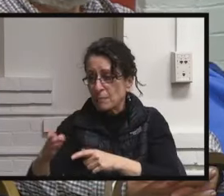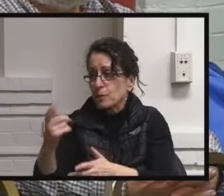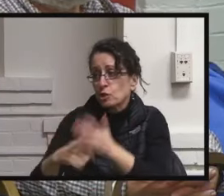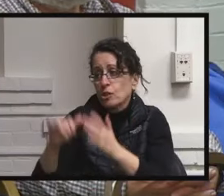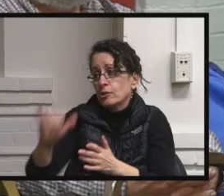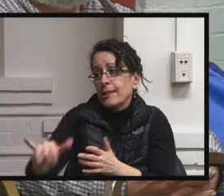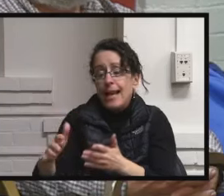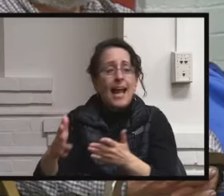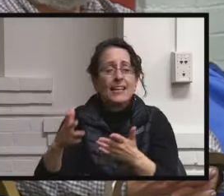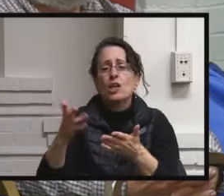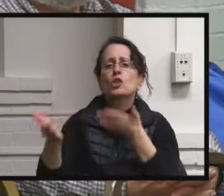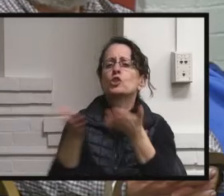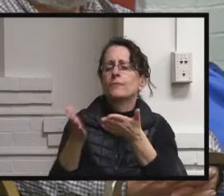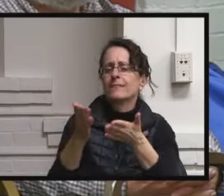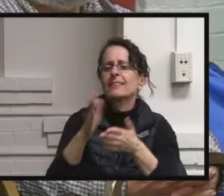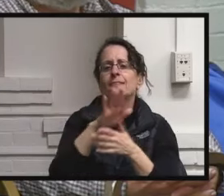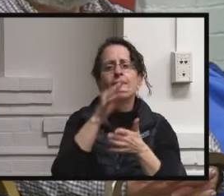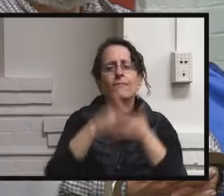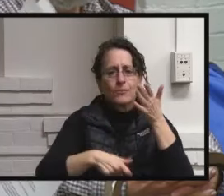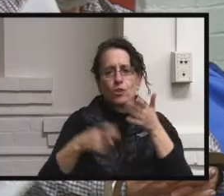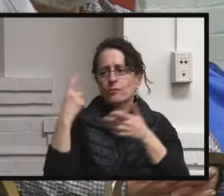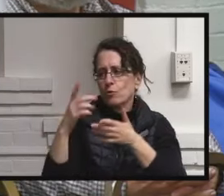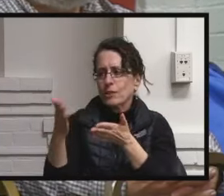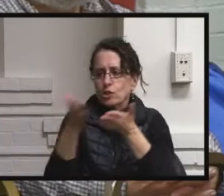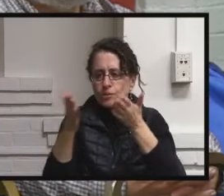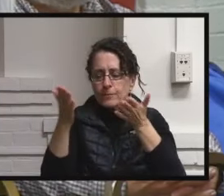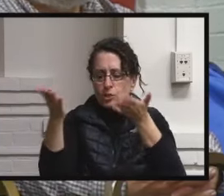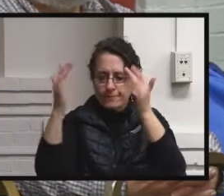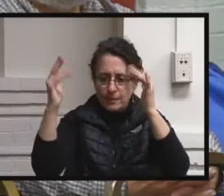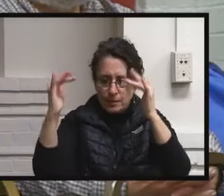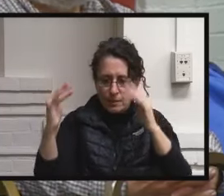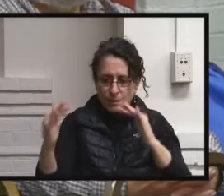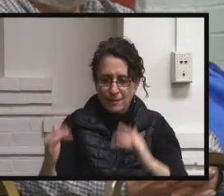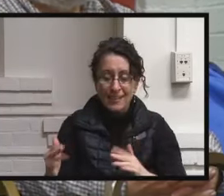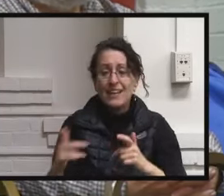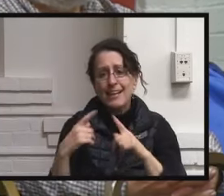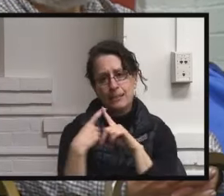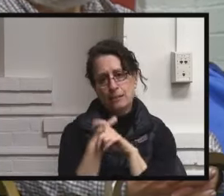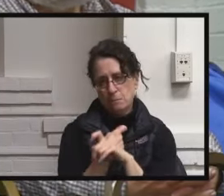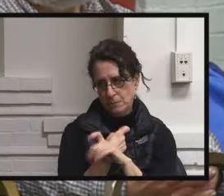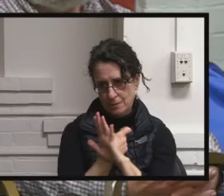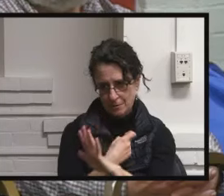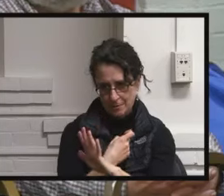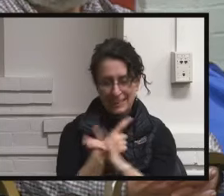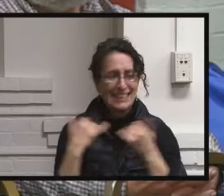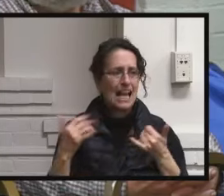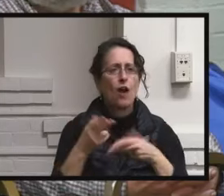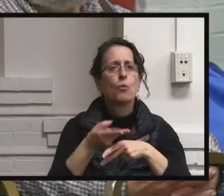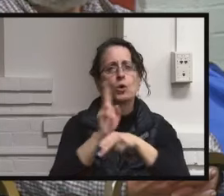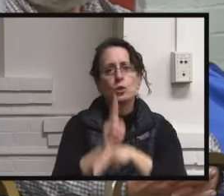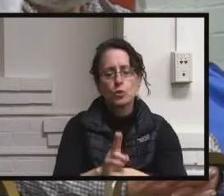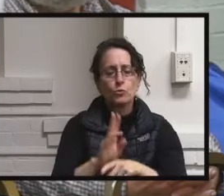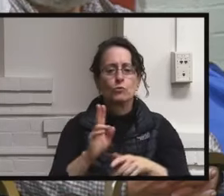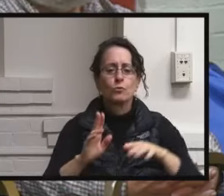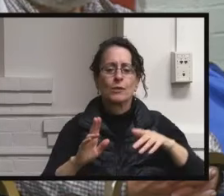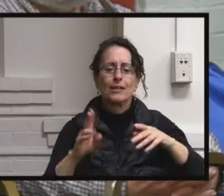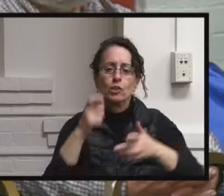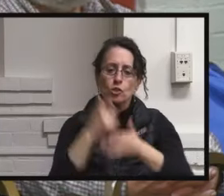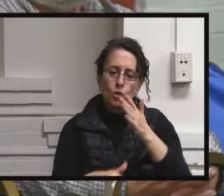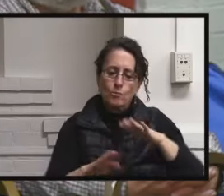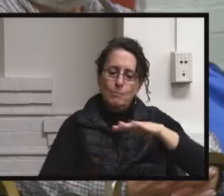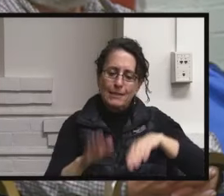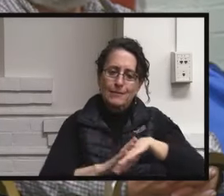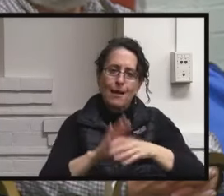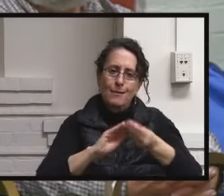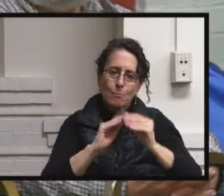program because it's very complicated to go from our population-based assessment to a fee-for-service